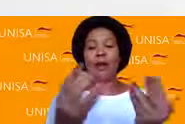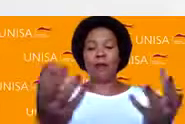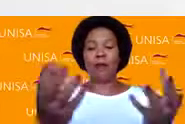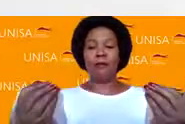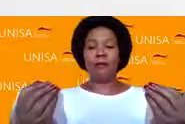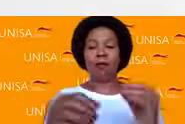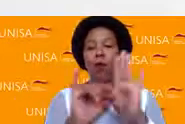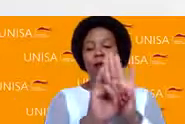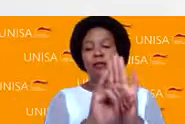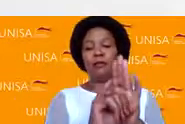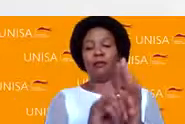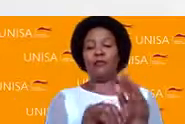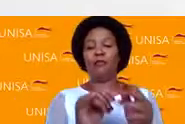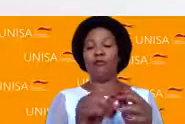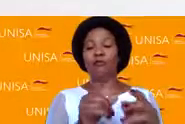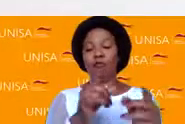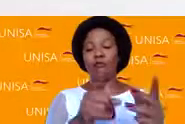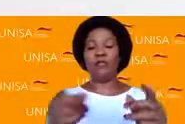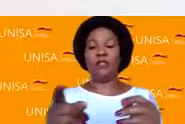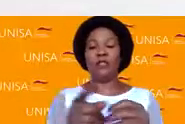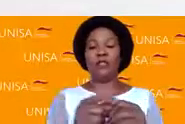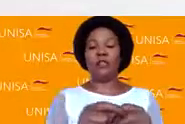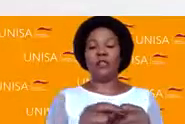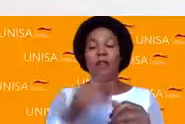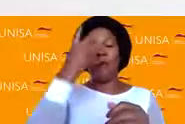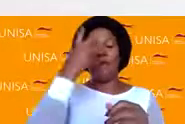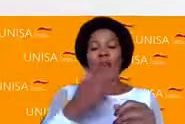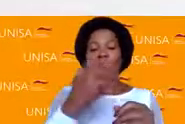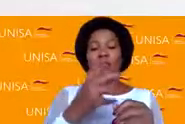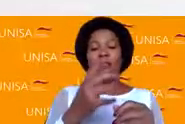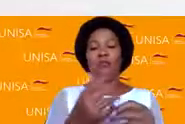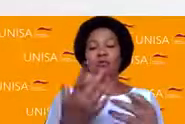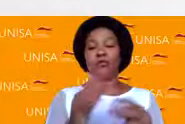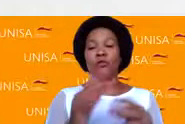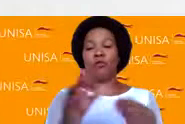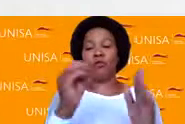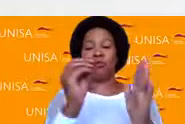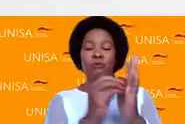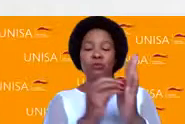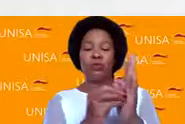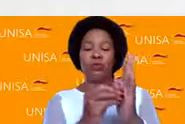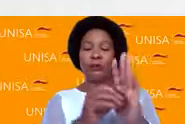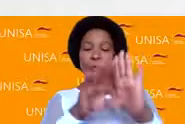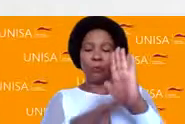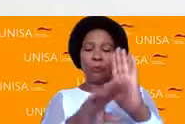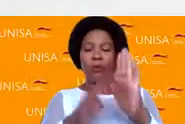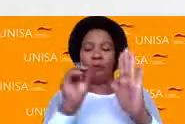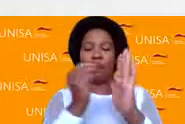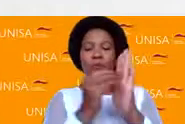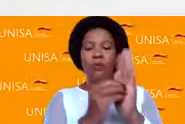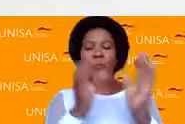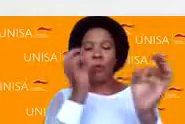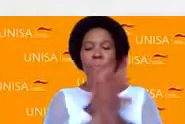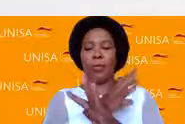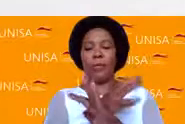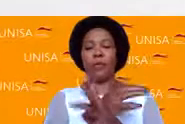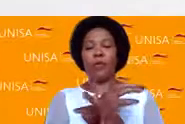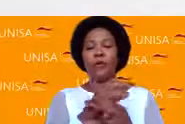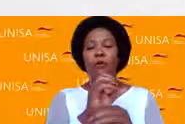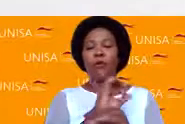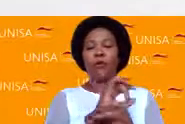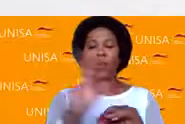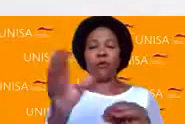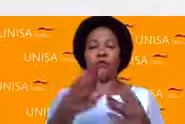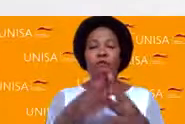confuse those two. And South African citizens, you also don't need to put anything at the bottom field. So once you've inserted that, you can just say